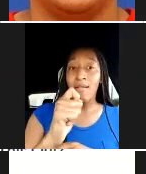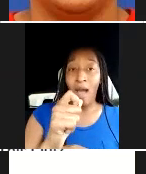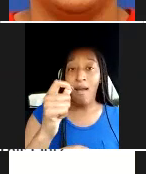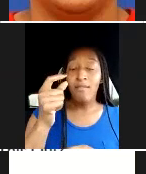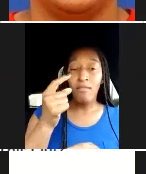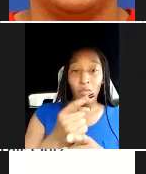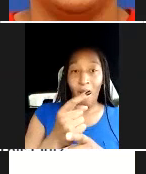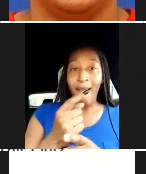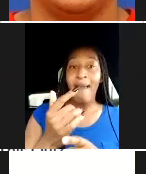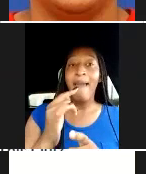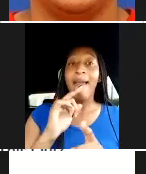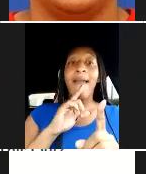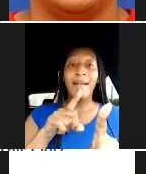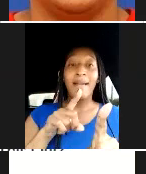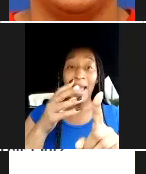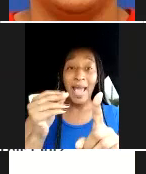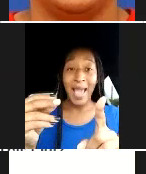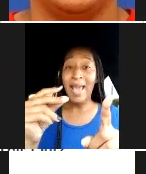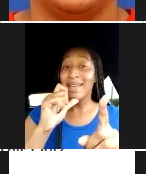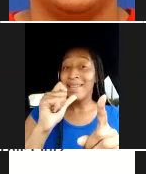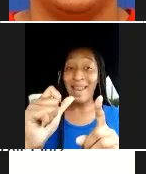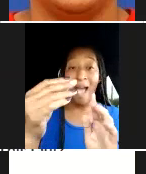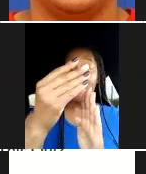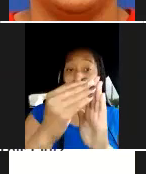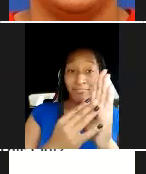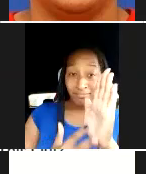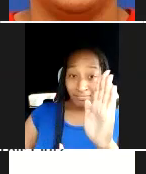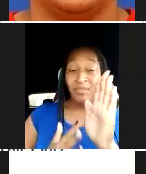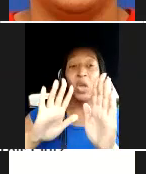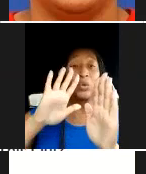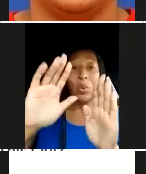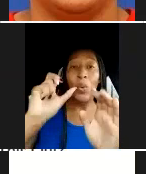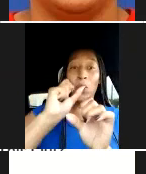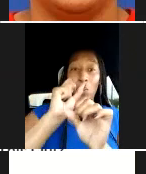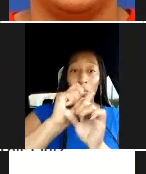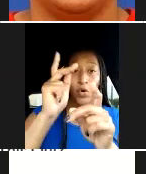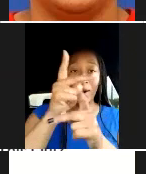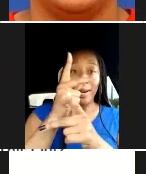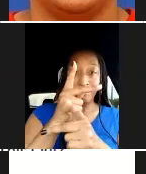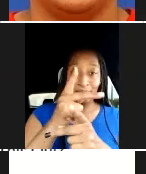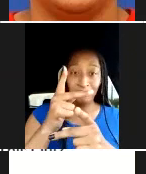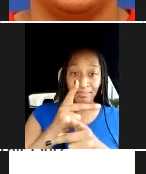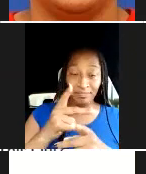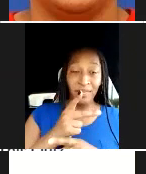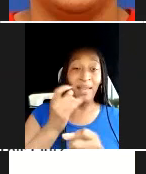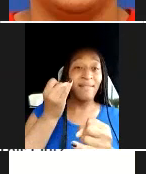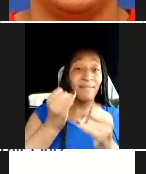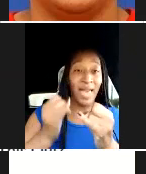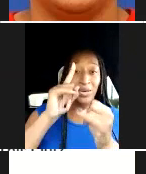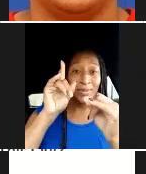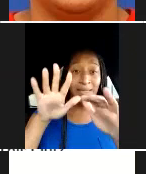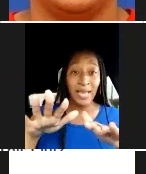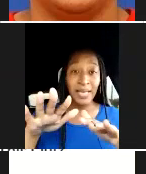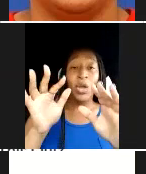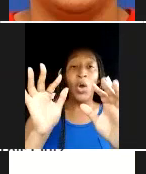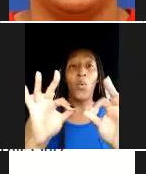And make sure you follow all instructions included with each problem. And the final exam is worth 100 points. The point values are indicated